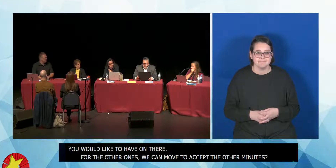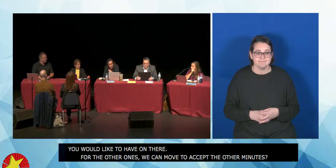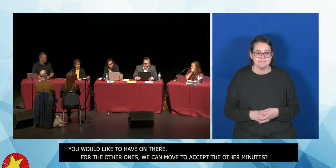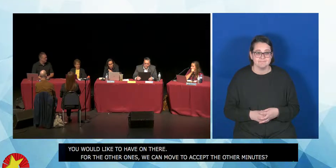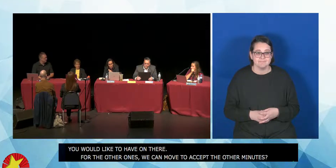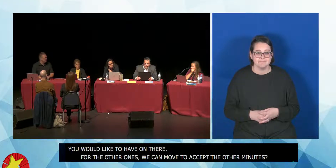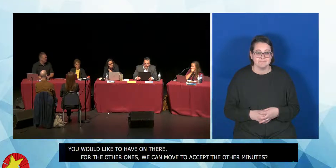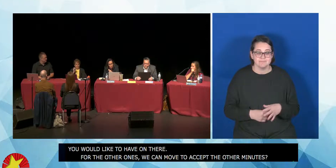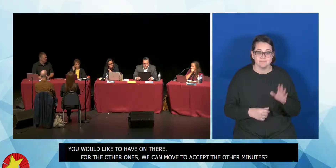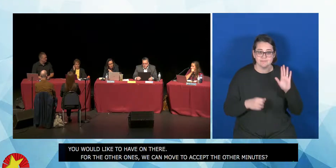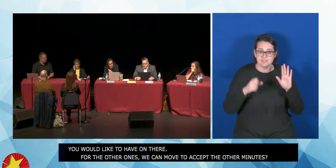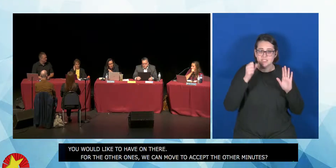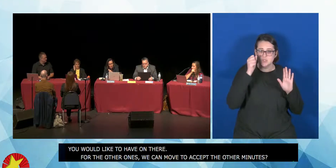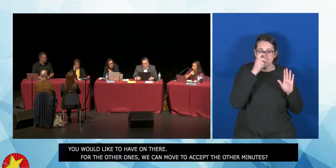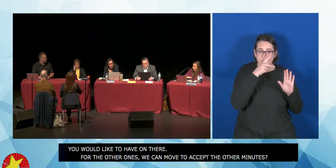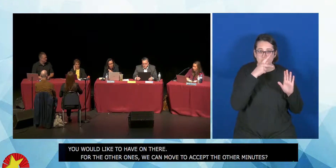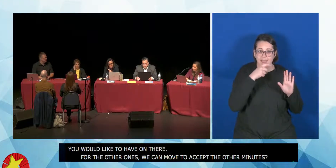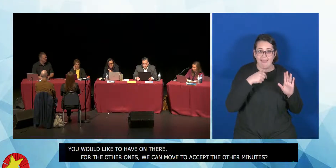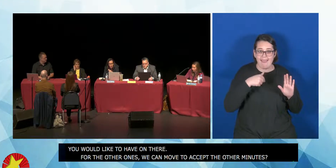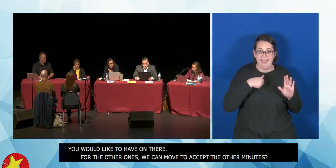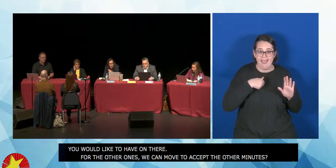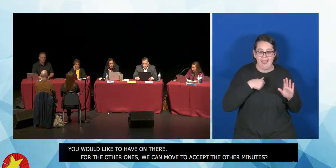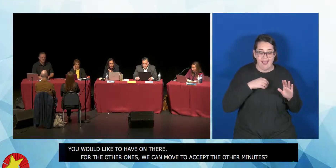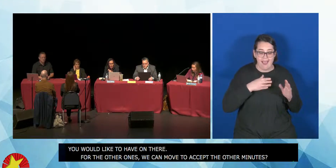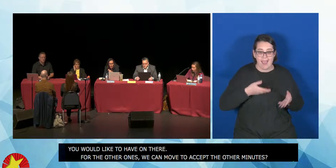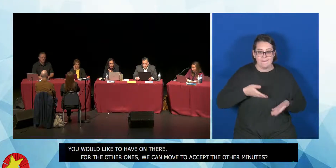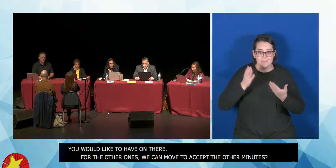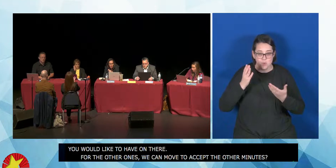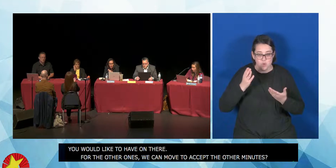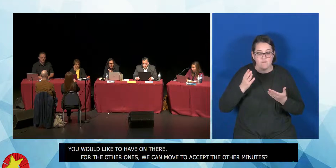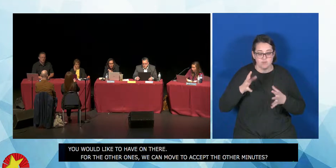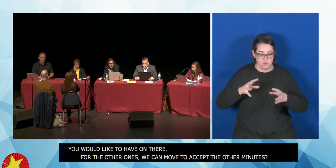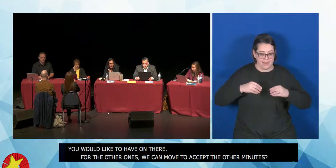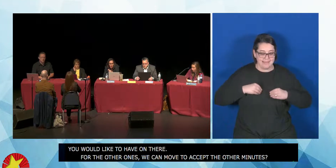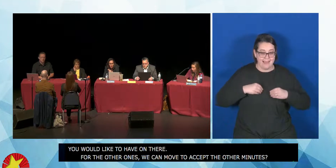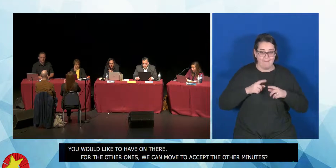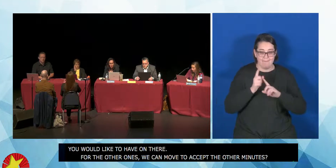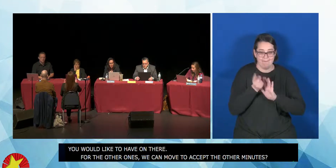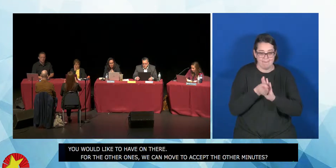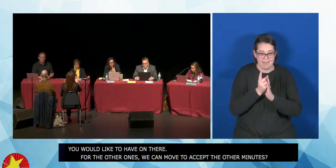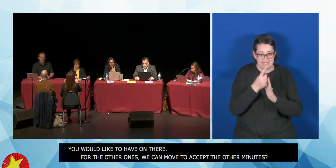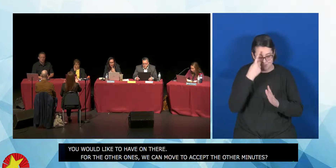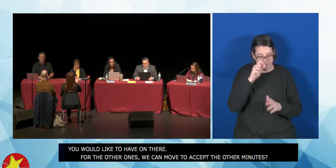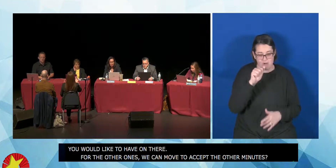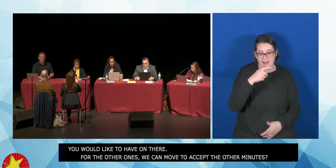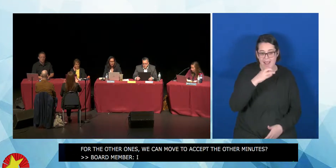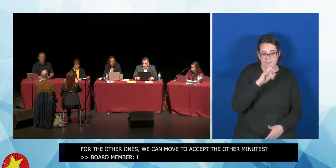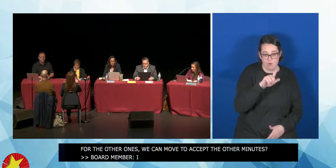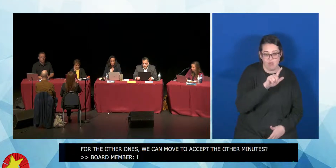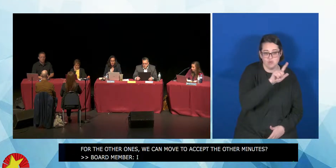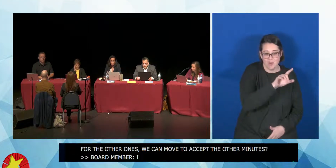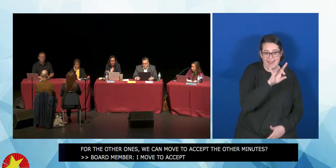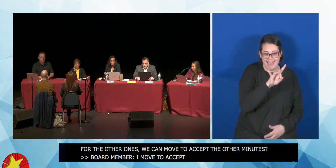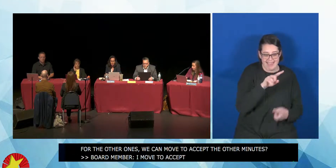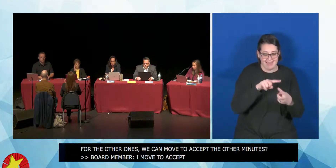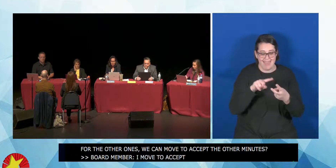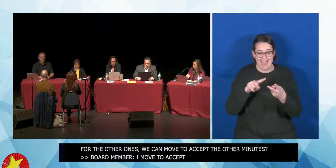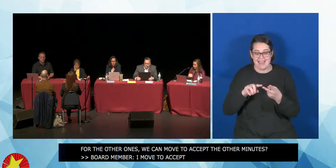Okay. So I move to accept minutes for April 28th and May 5th. Okay.